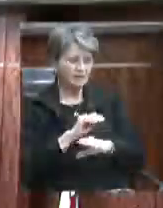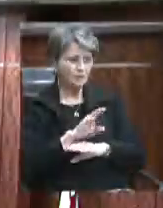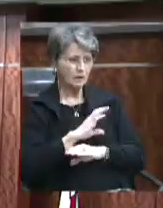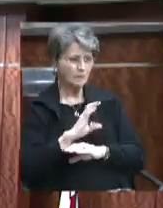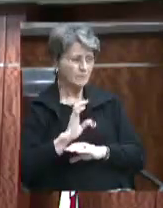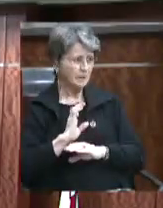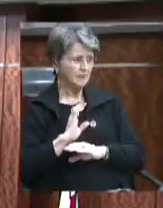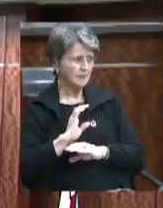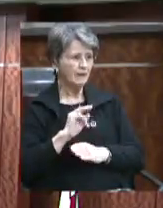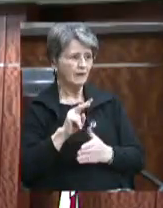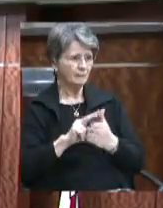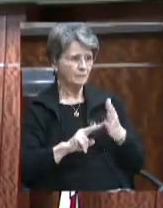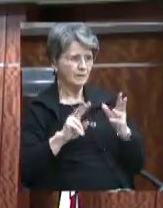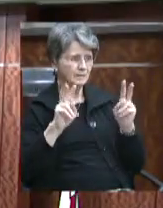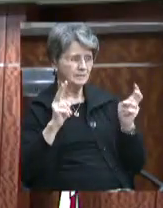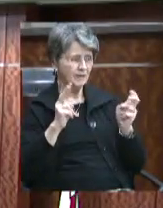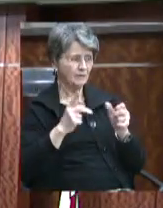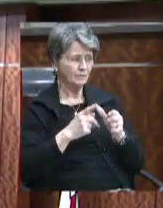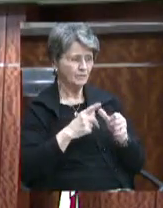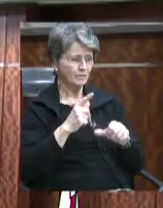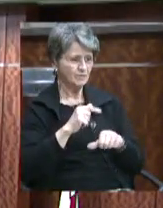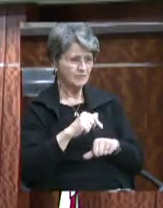into the record for the first reading.